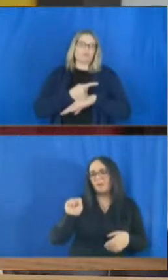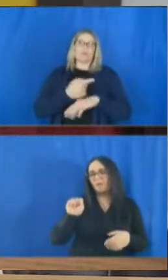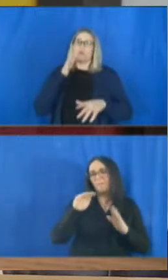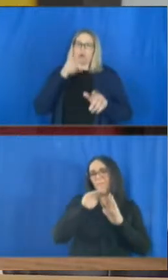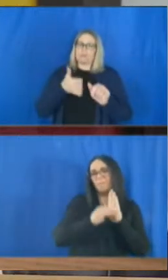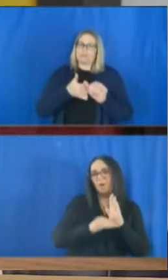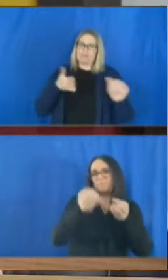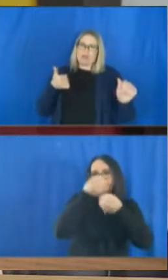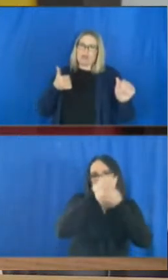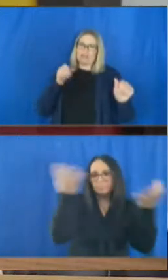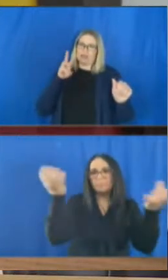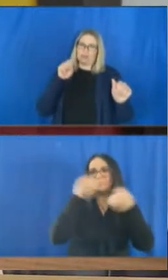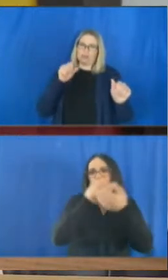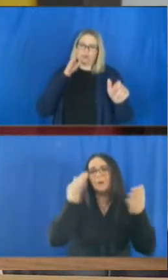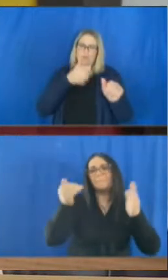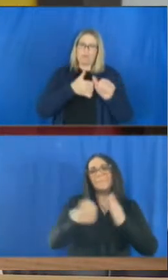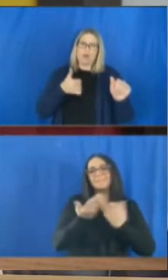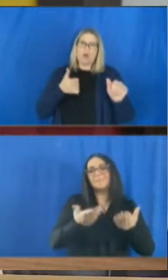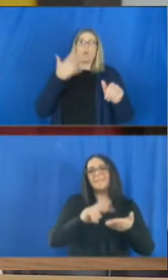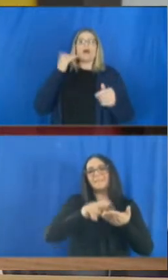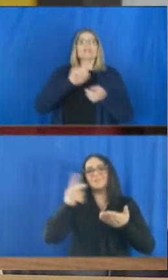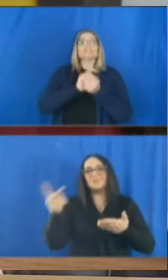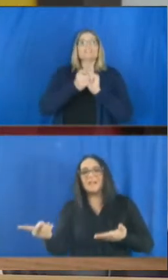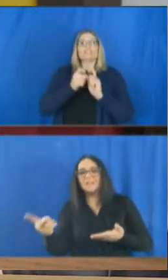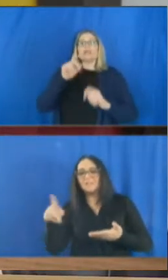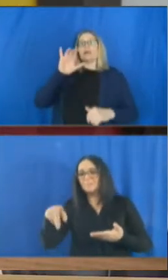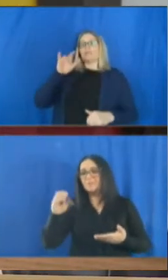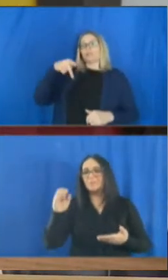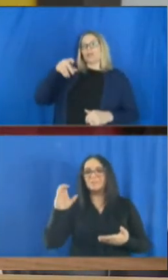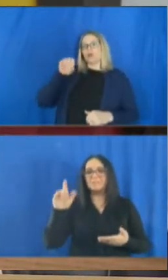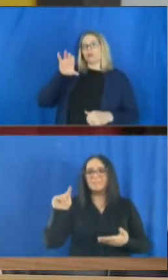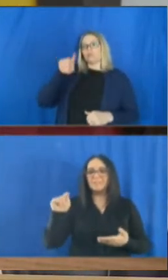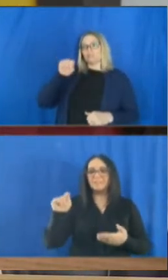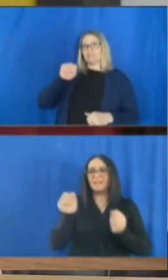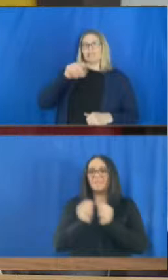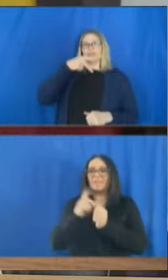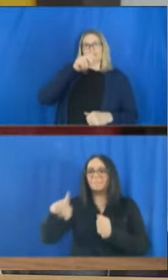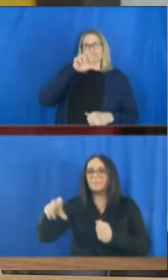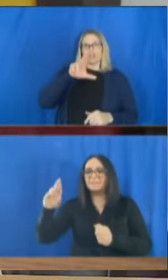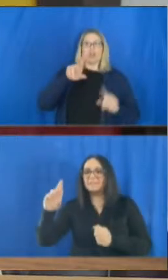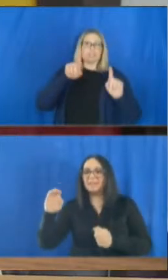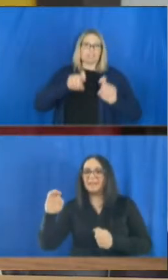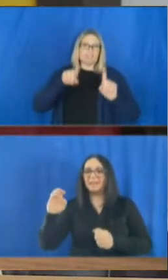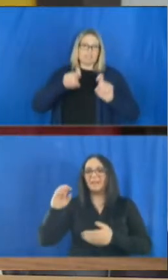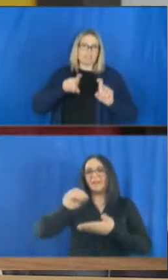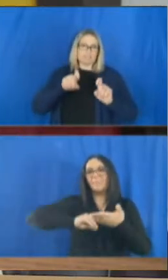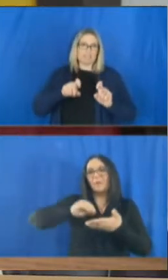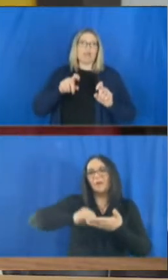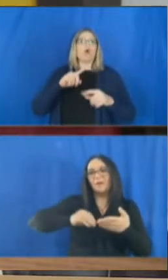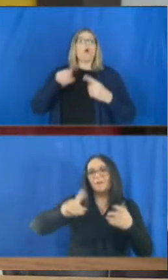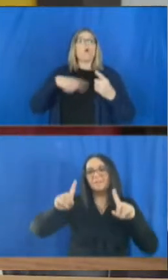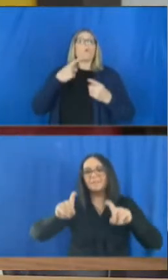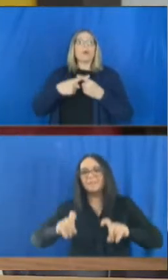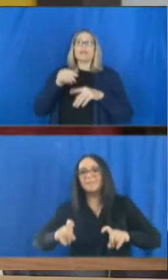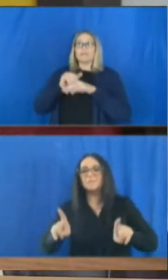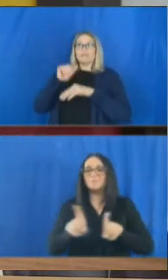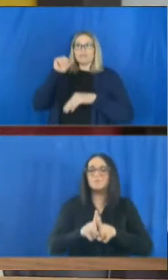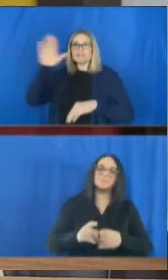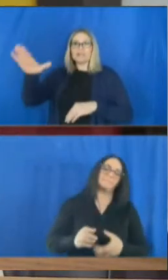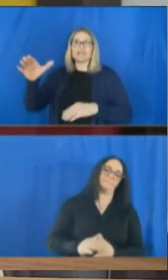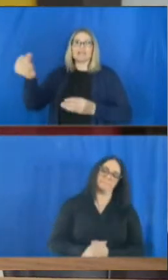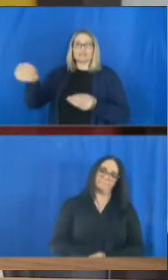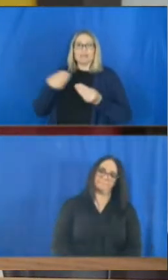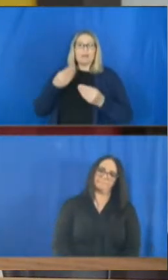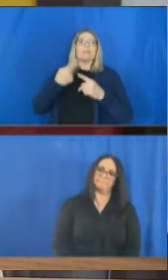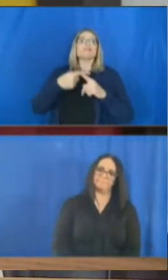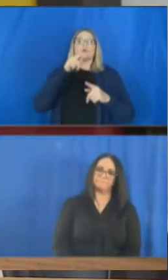on the dashboard. Ms. Sutherland, do you have a follow-up? Yes, also for Dr. Russell. New Brunswick was